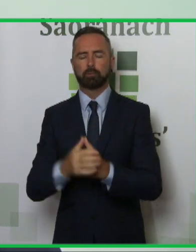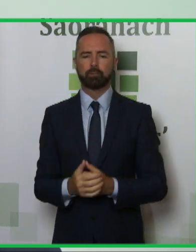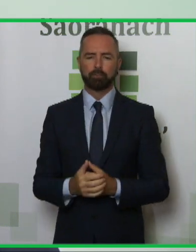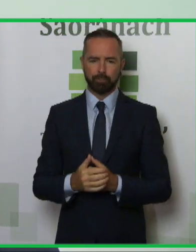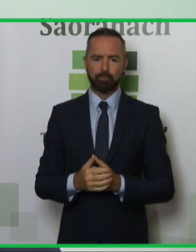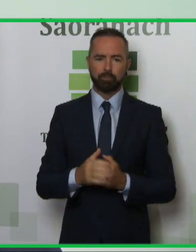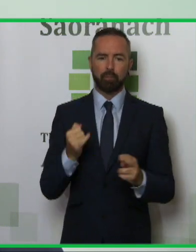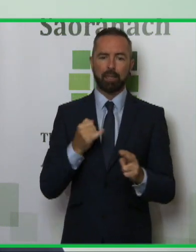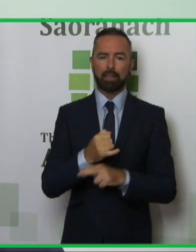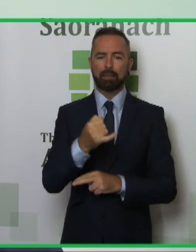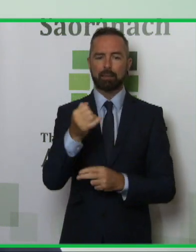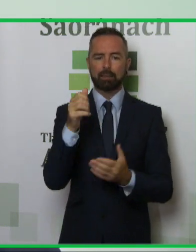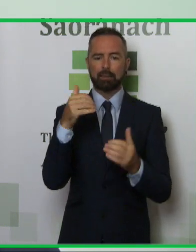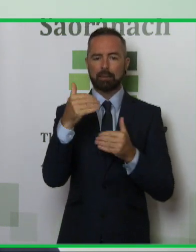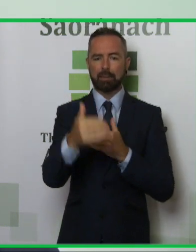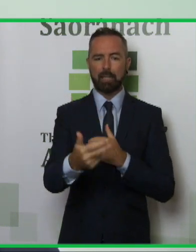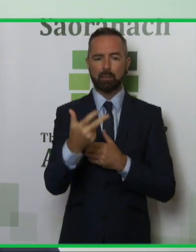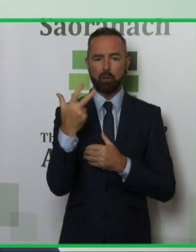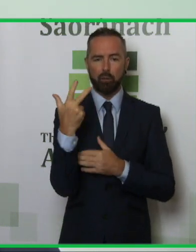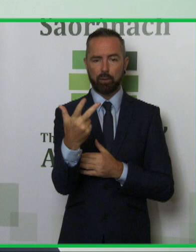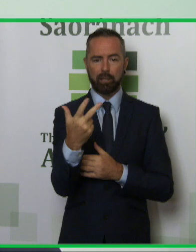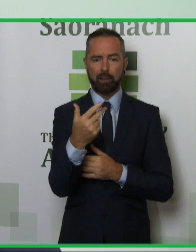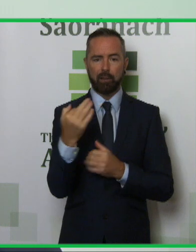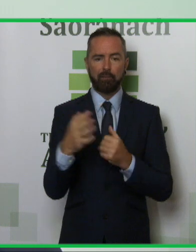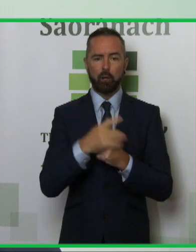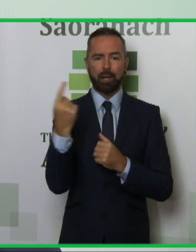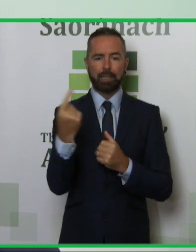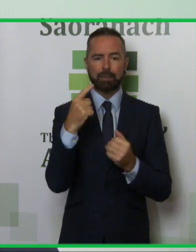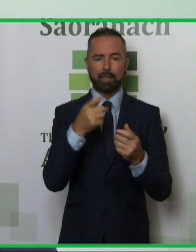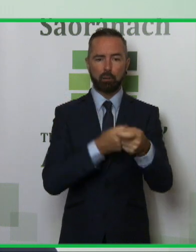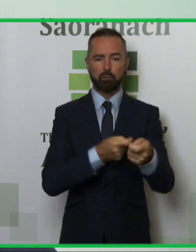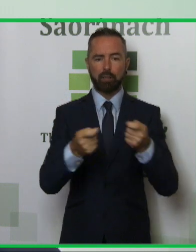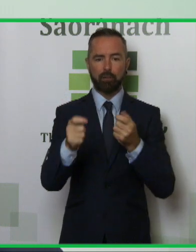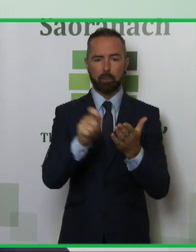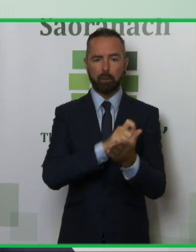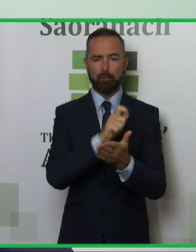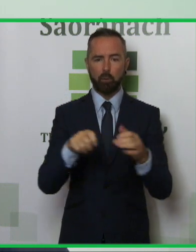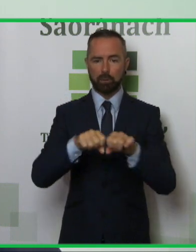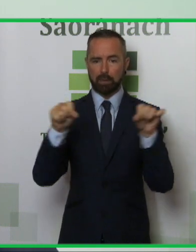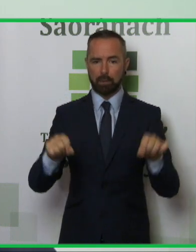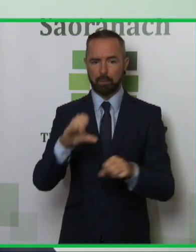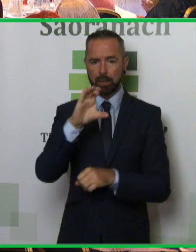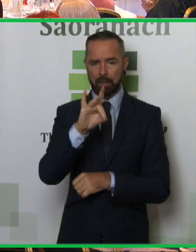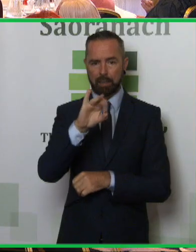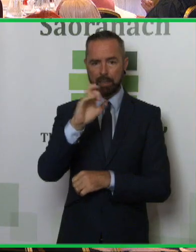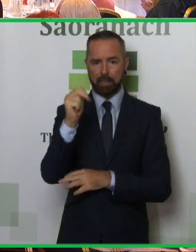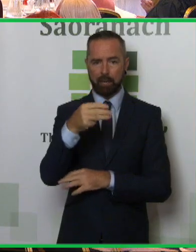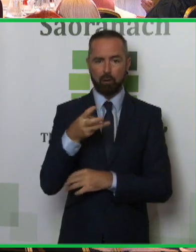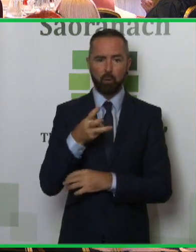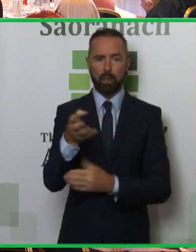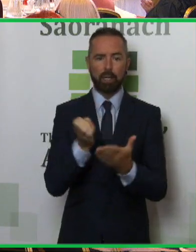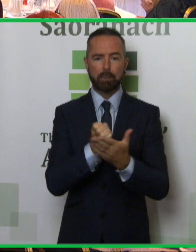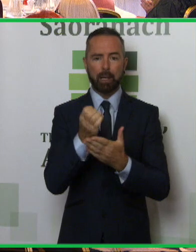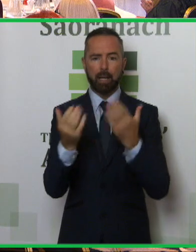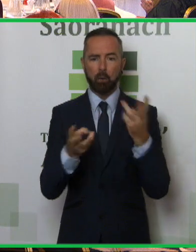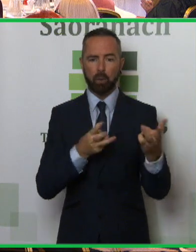in stage 3 of the voting, where we go to a single transferable voting mechanism, and Kieran will explain how that works. So it's the most